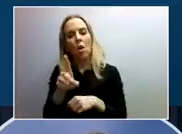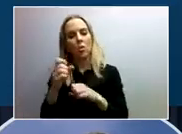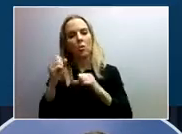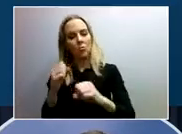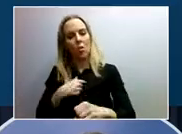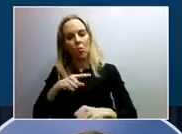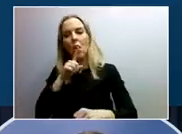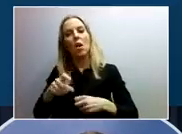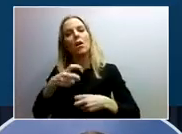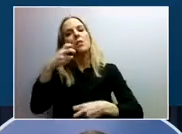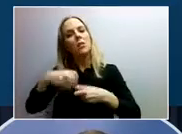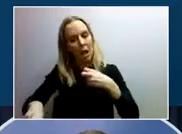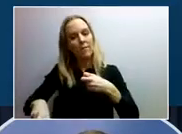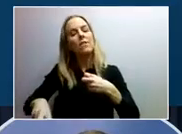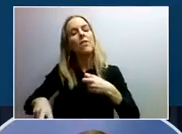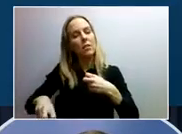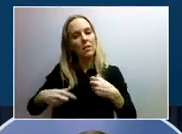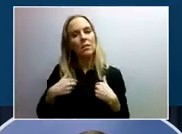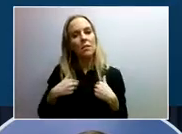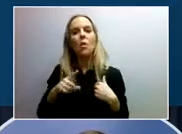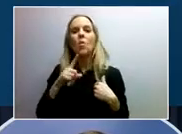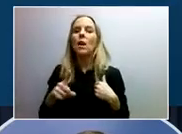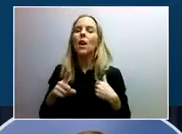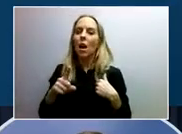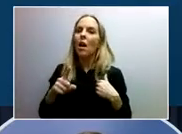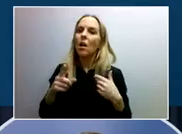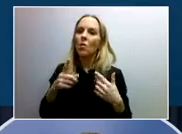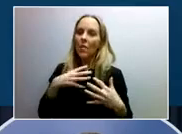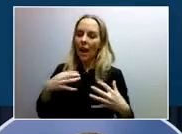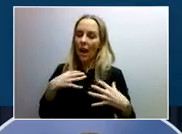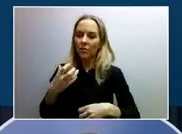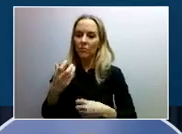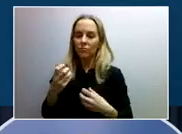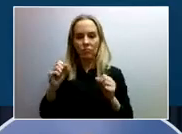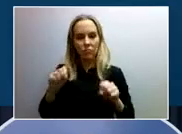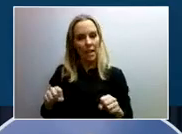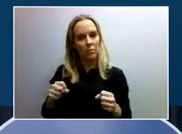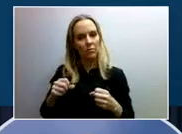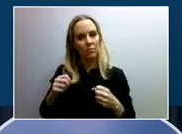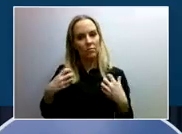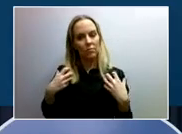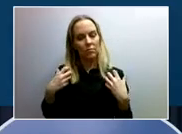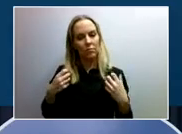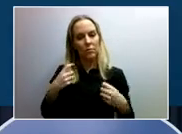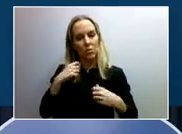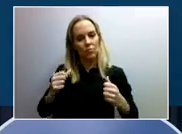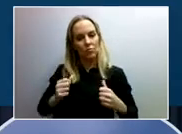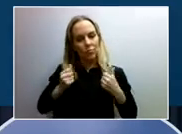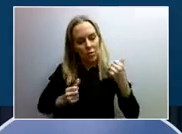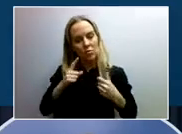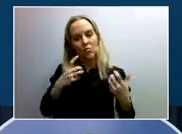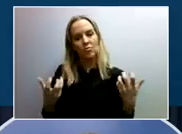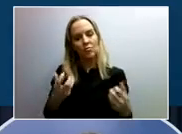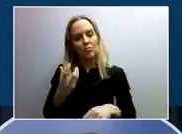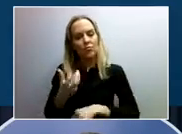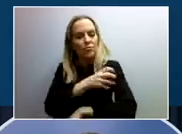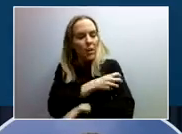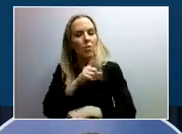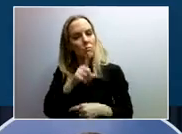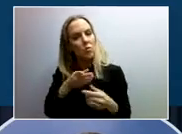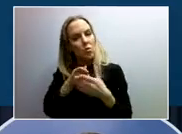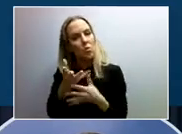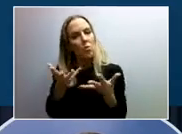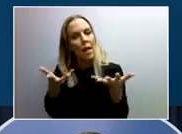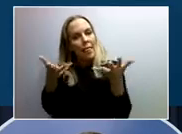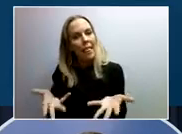lot, and we have the strength to get through what remains. And while I know this has been a dark year or